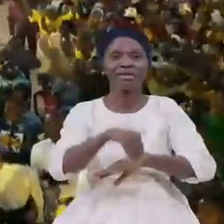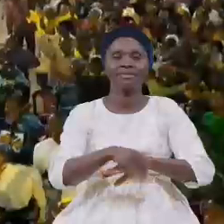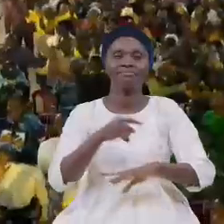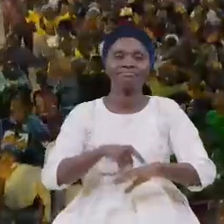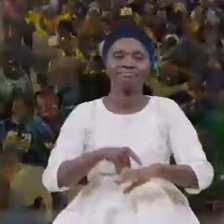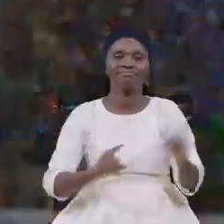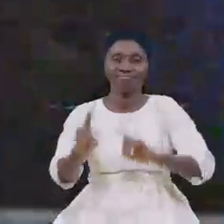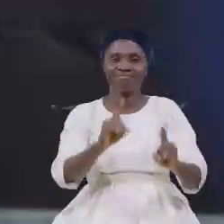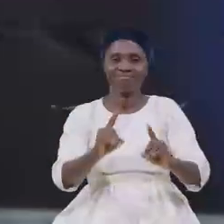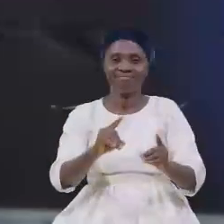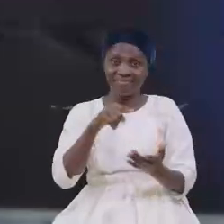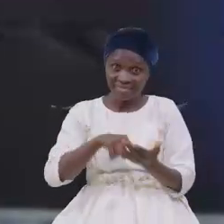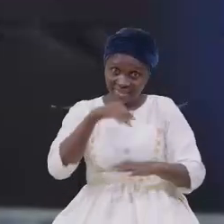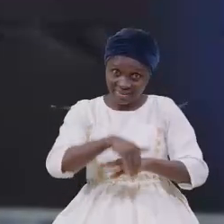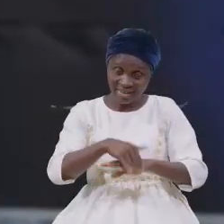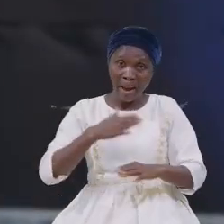night. I say, my own.